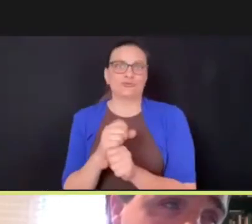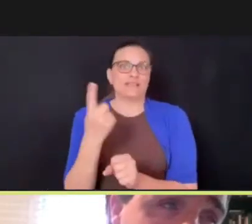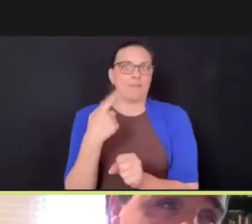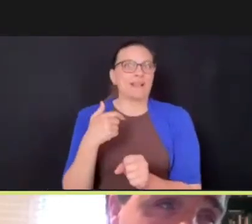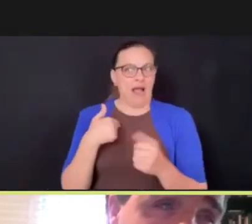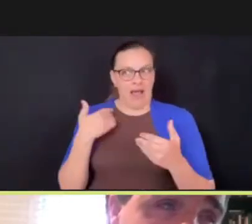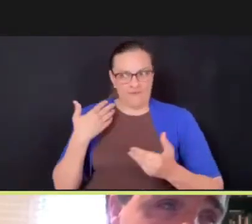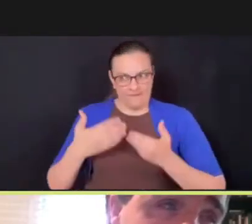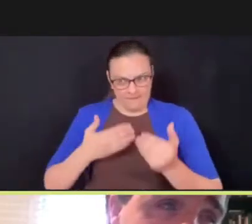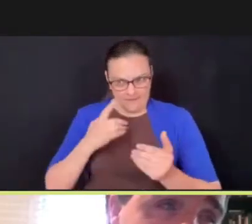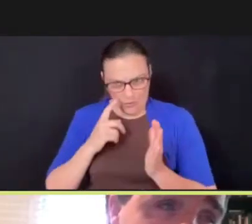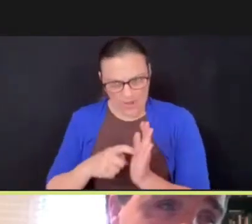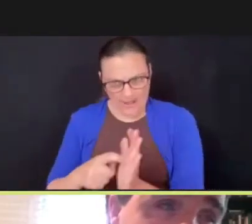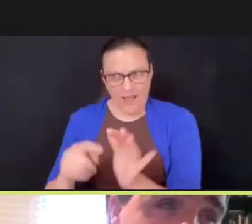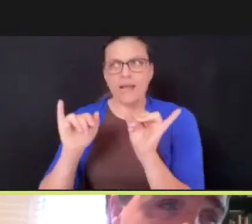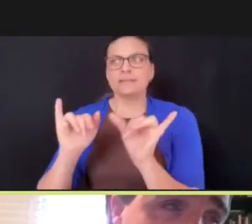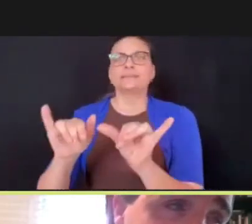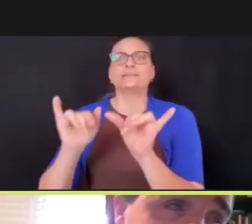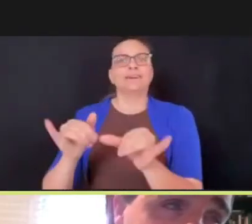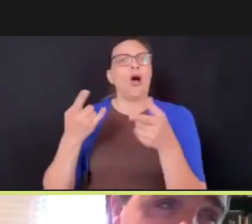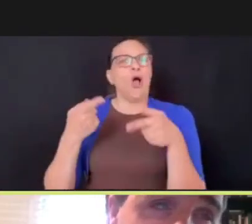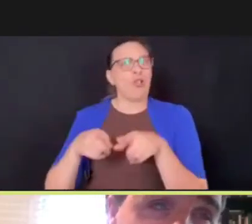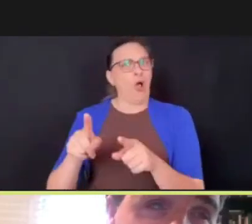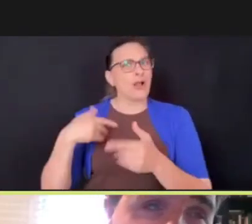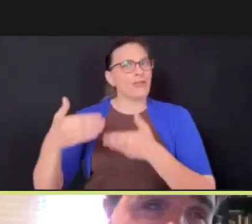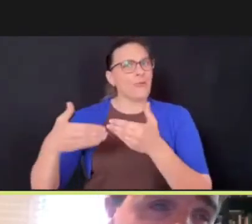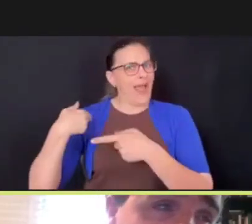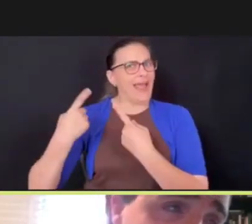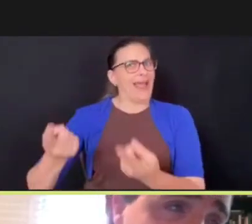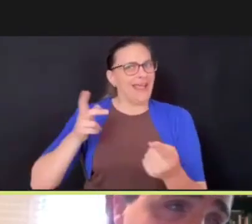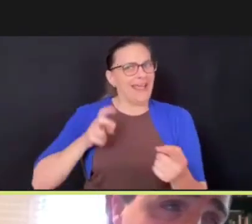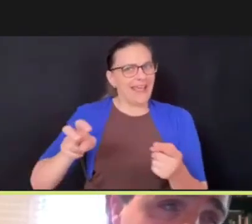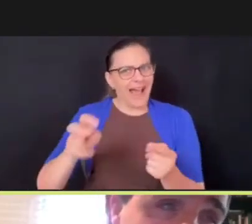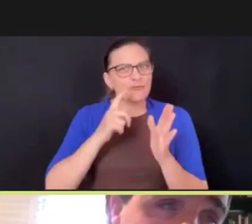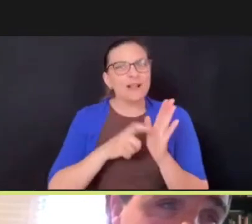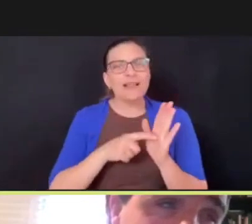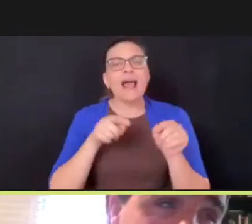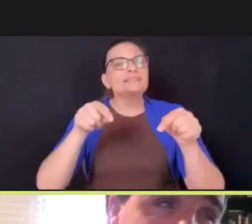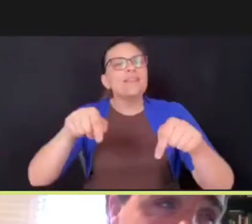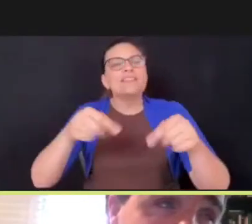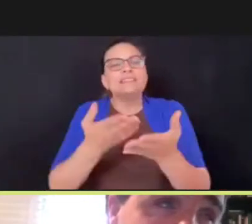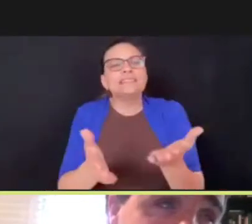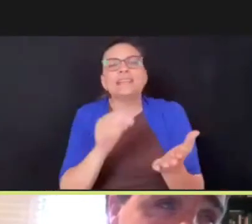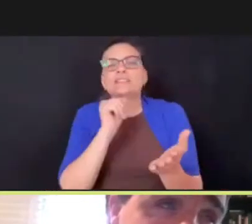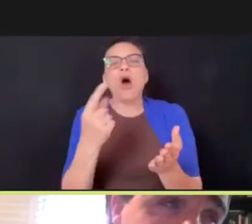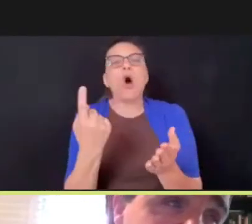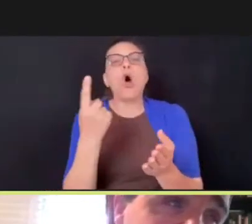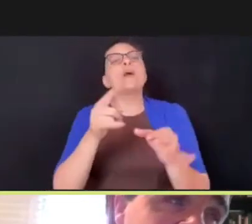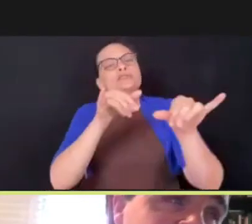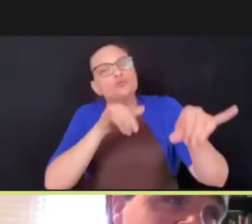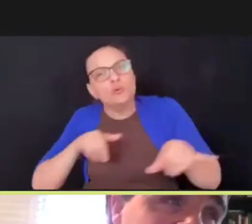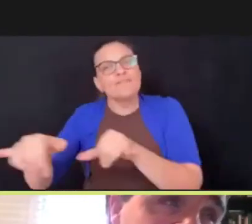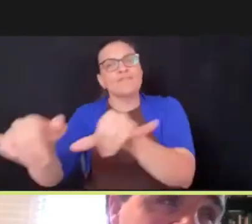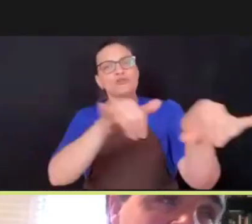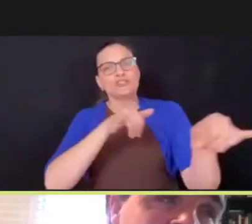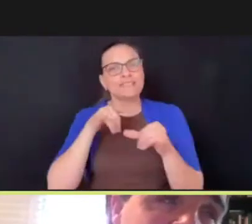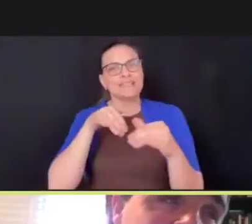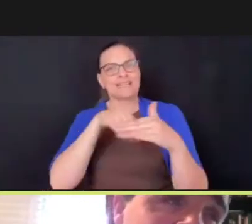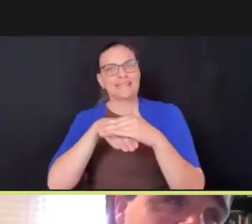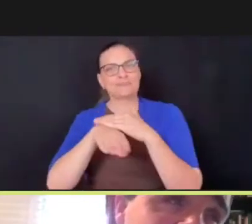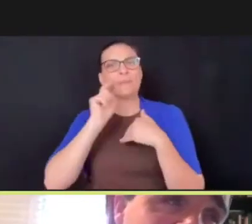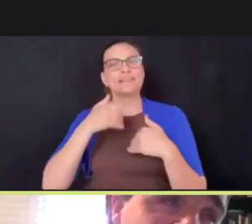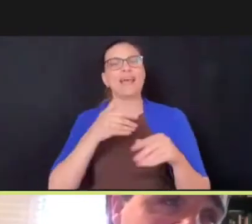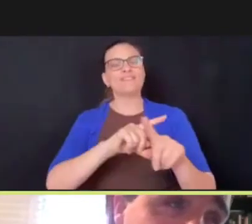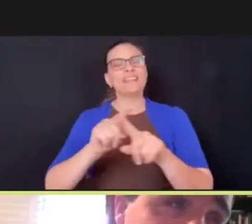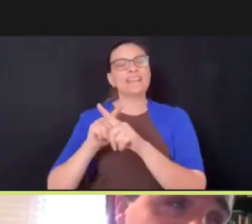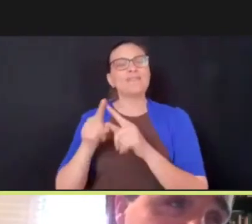way, that like these things are not always universally accessible because they have different aspects of it. So that's just something to kind of keep in mind. Yeah, it